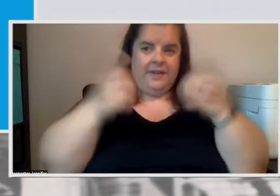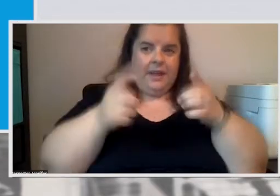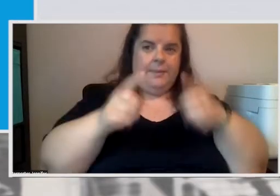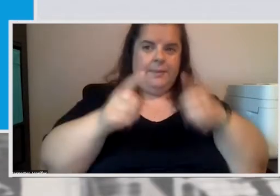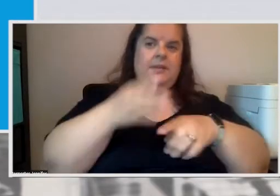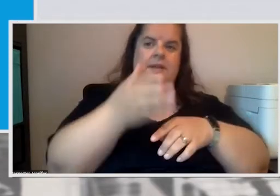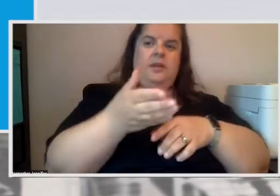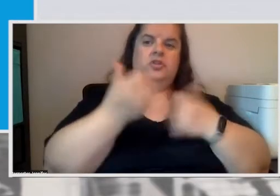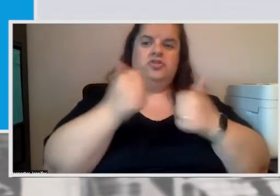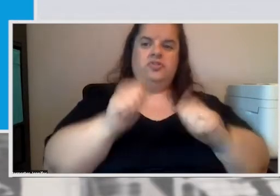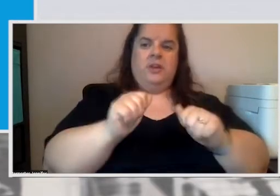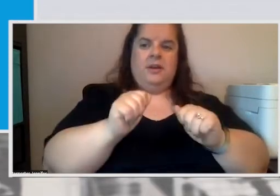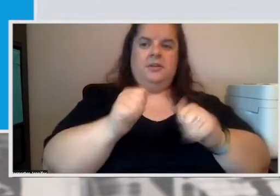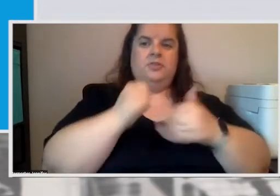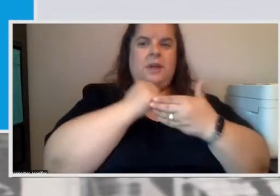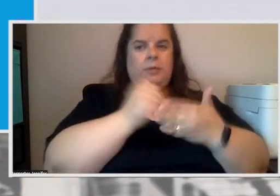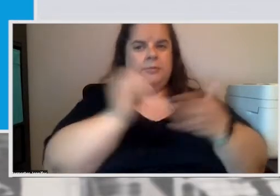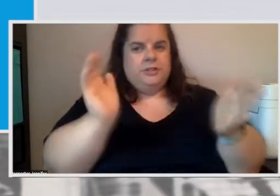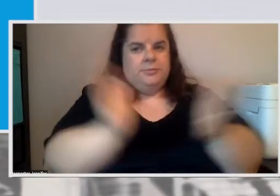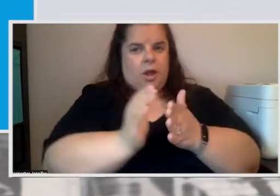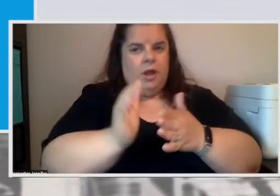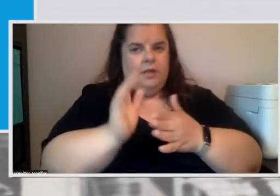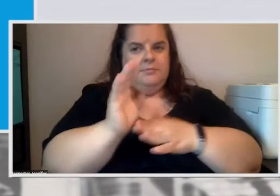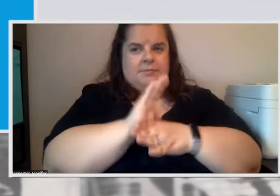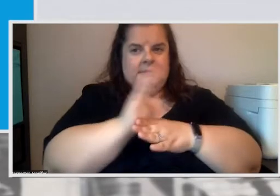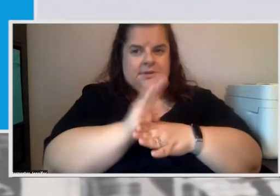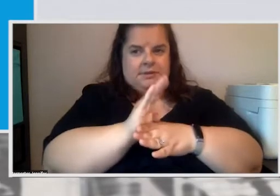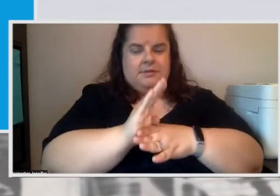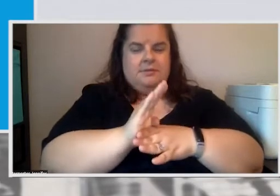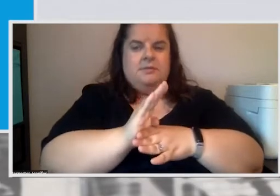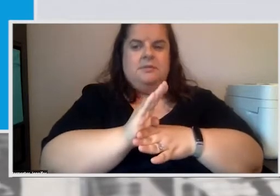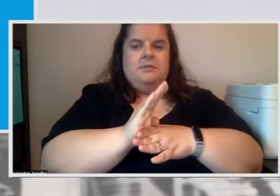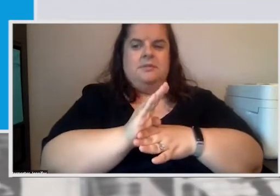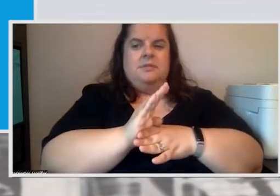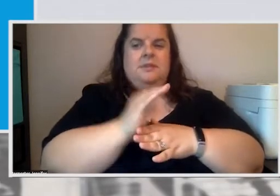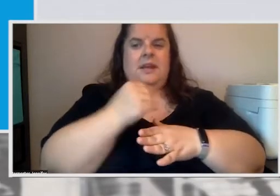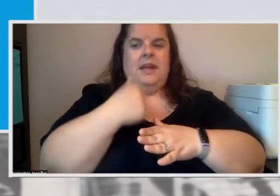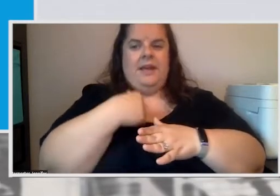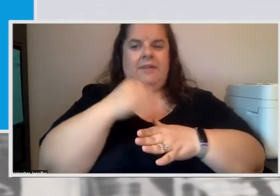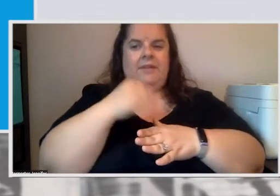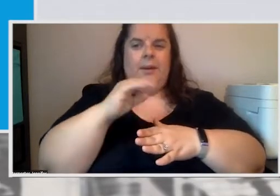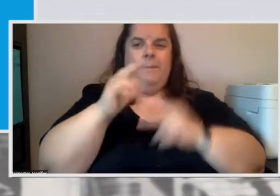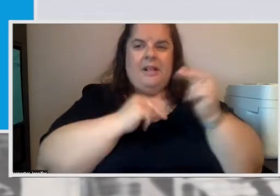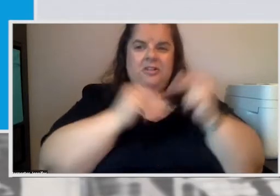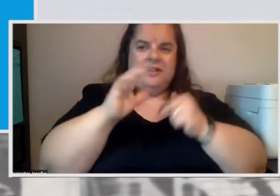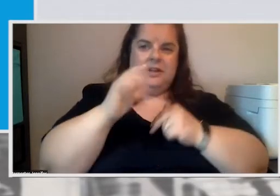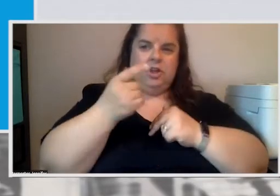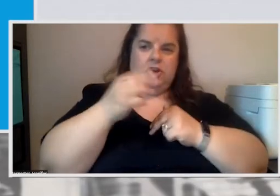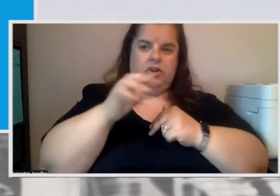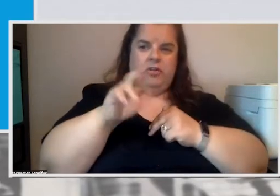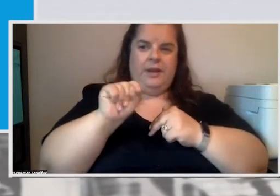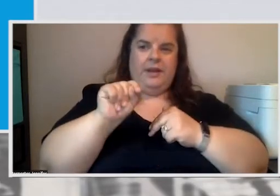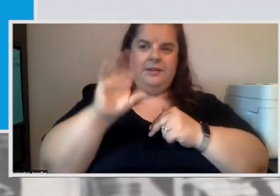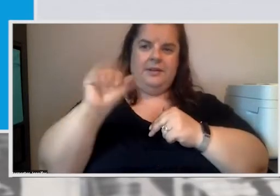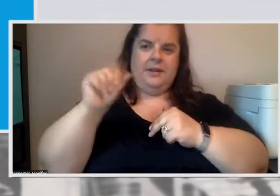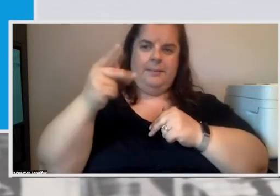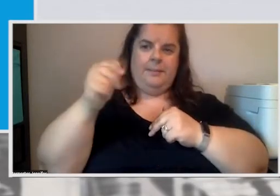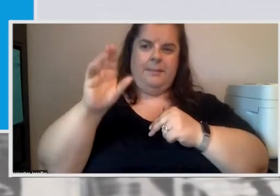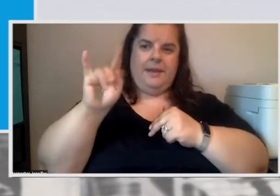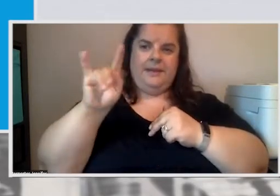trying to encourage smaller organizations also to, there's a capacity building grant that's been built into the